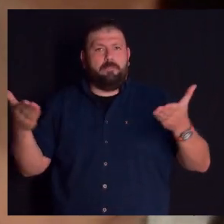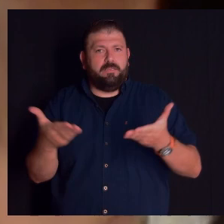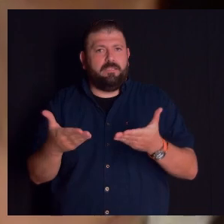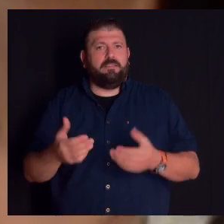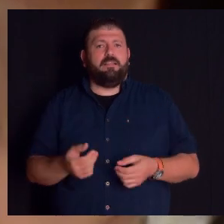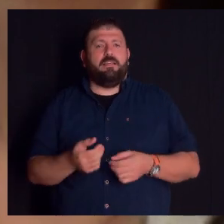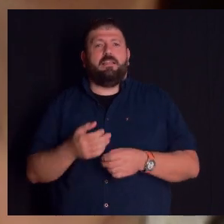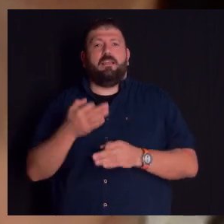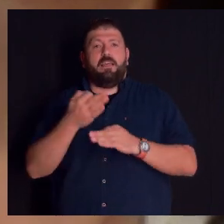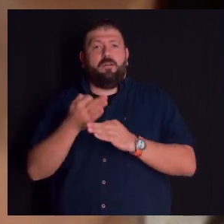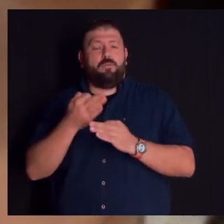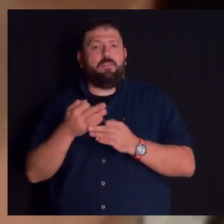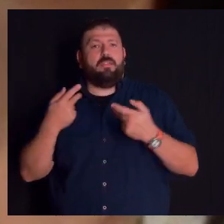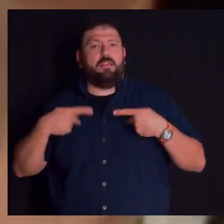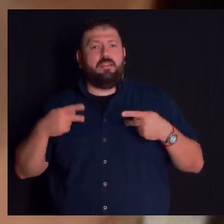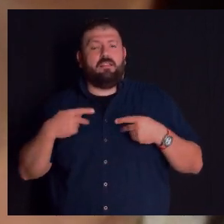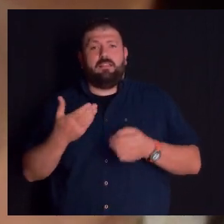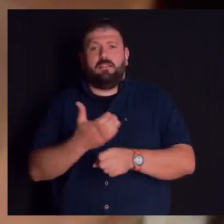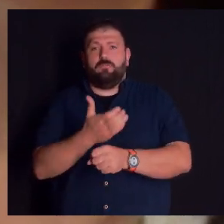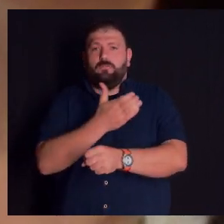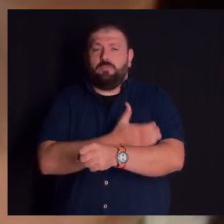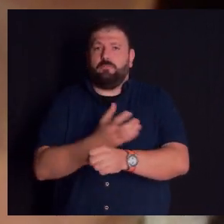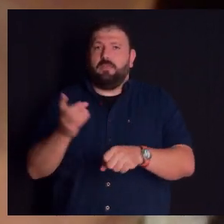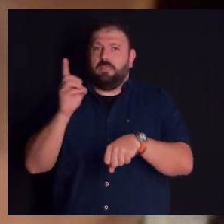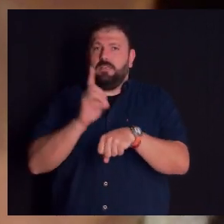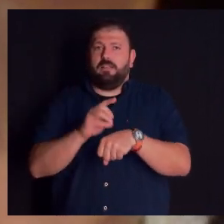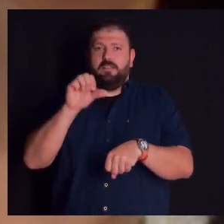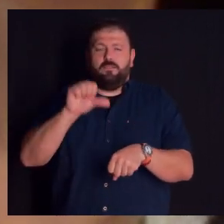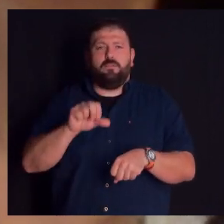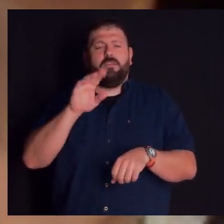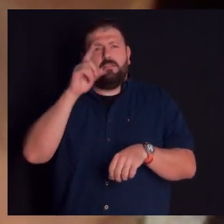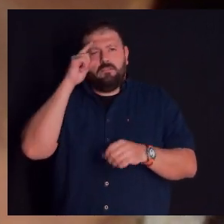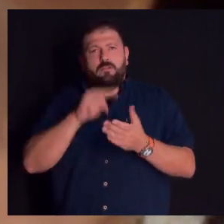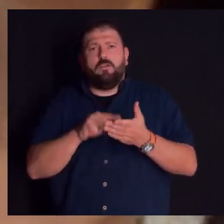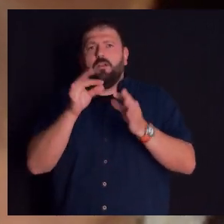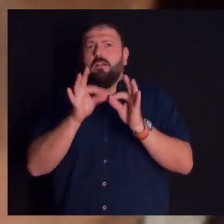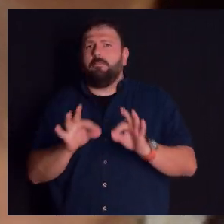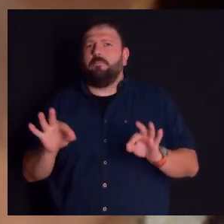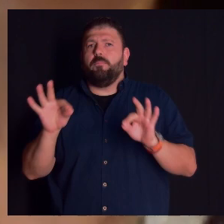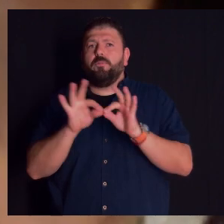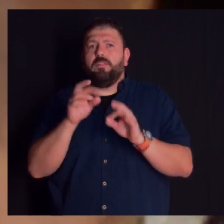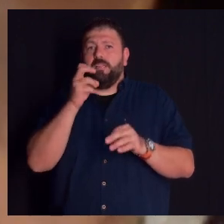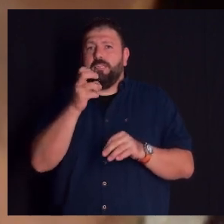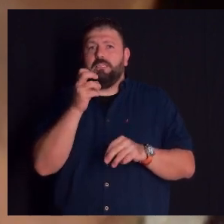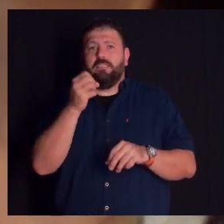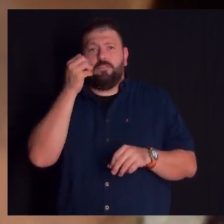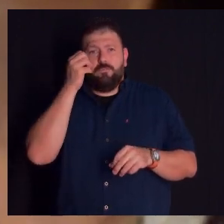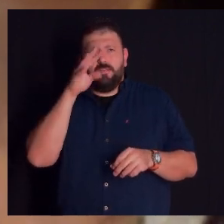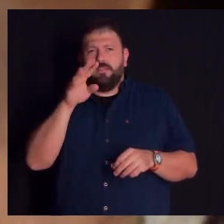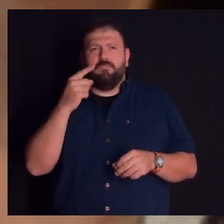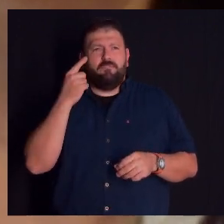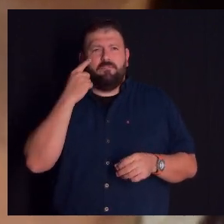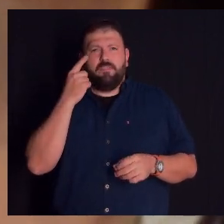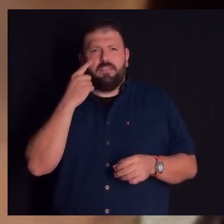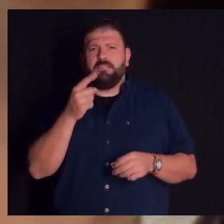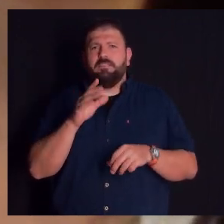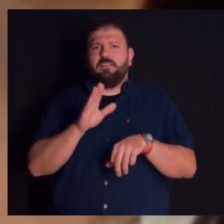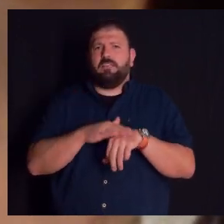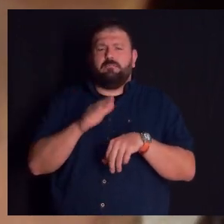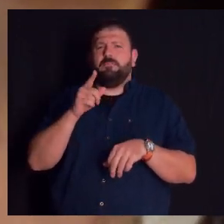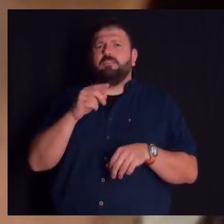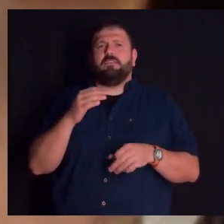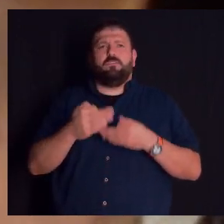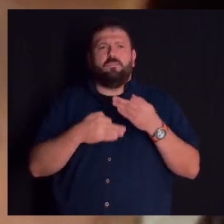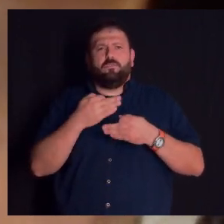to introduce our people, because it's very important. Is and just see